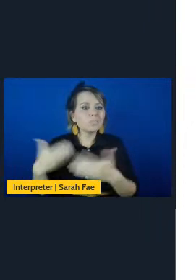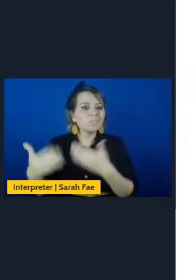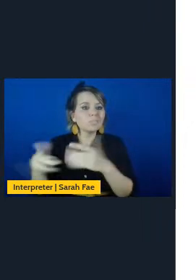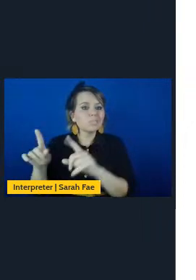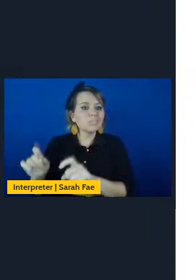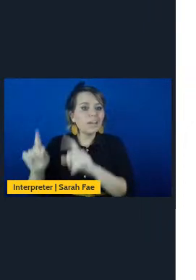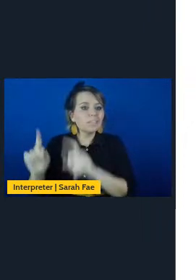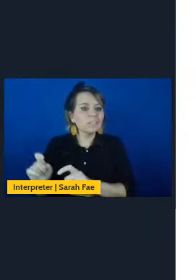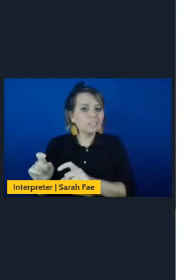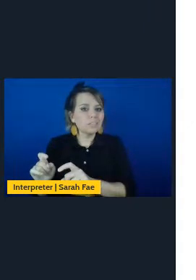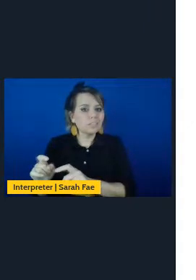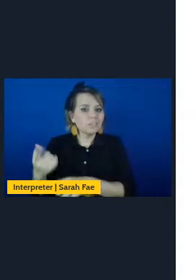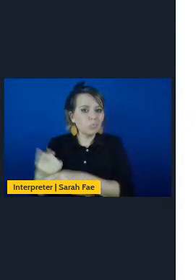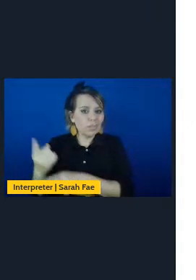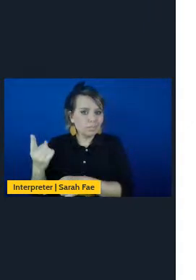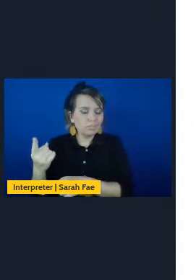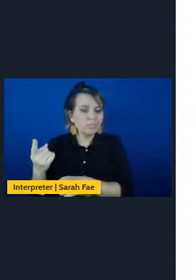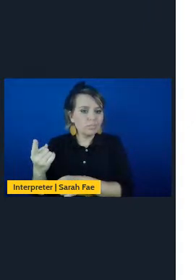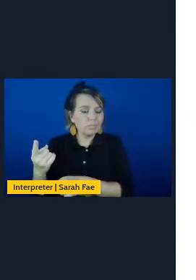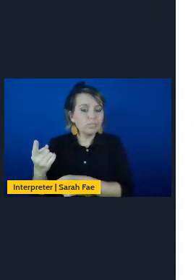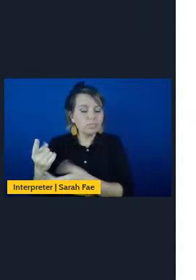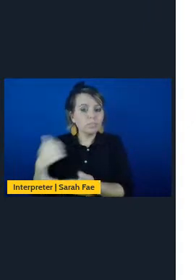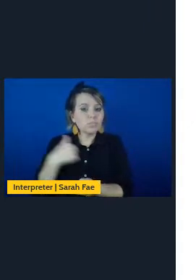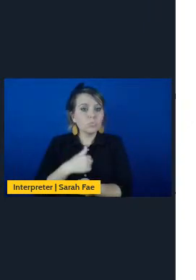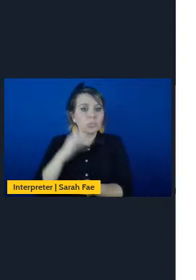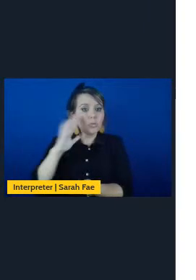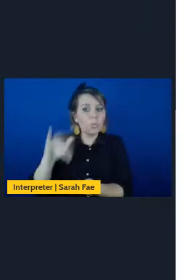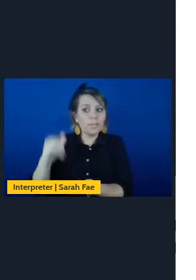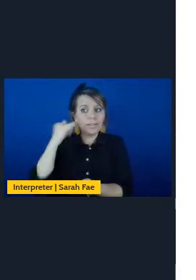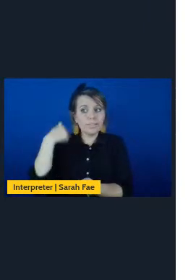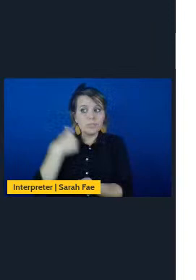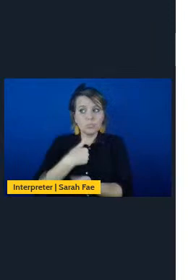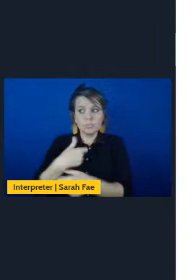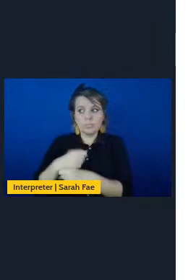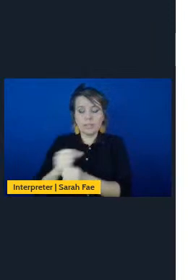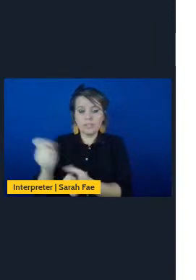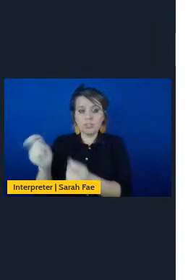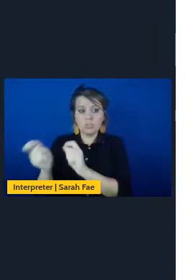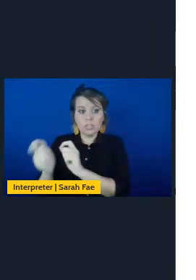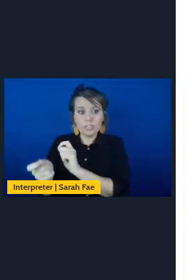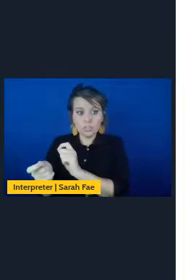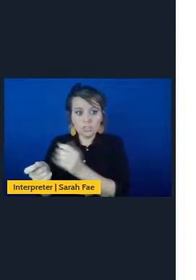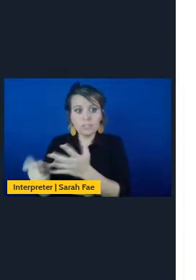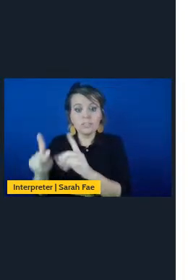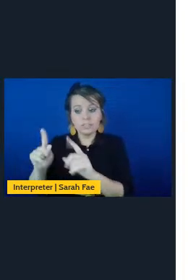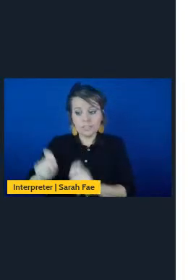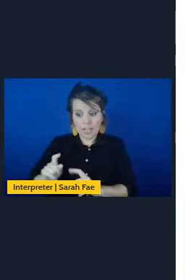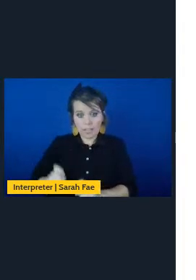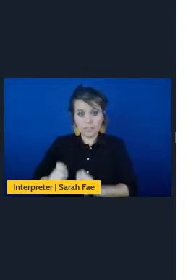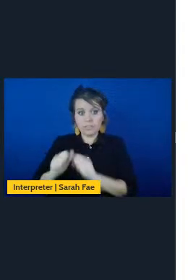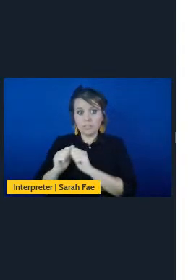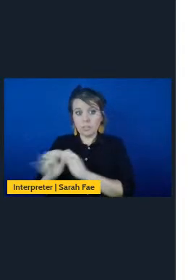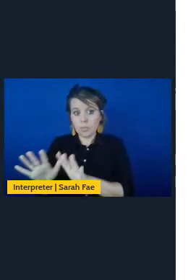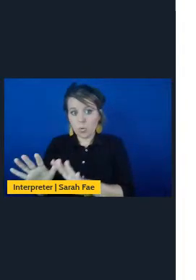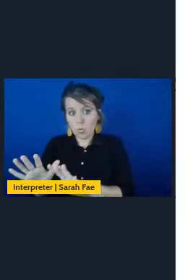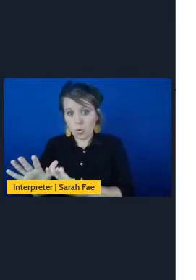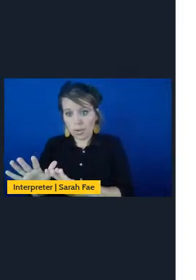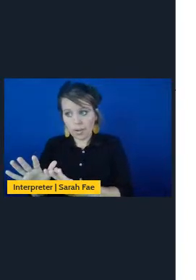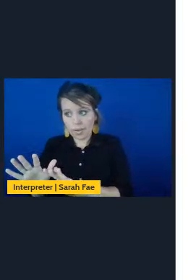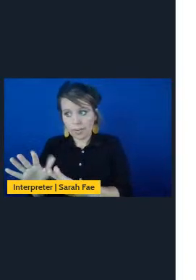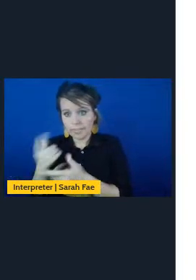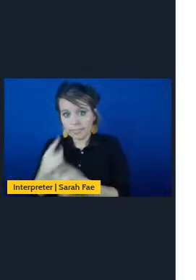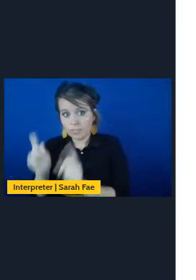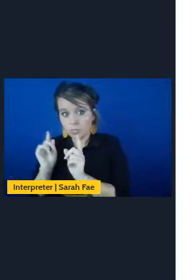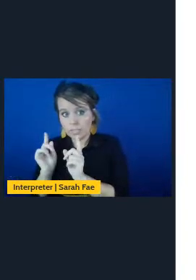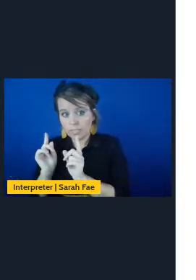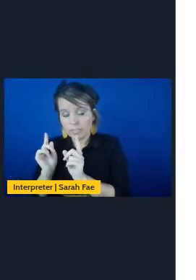we know that, okay, those changes built successfully, deployed successfully, and all the